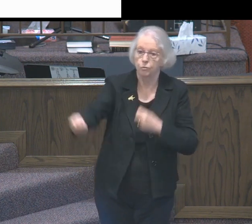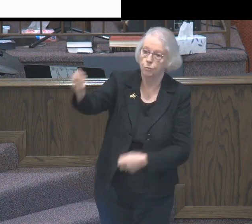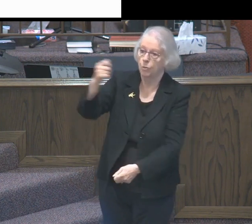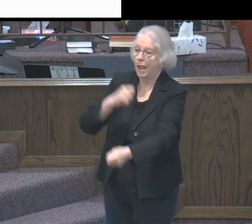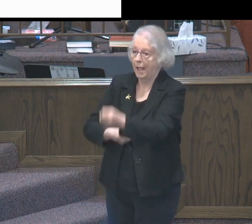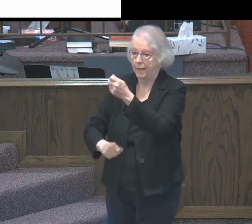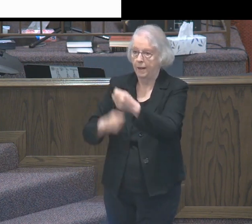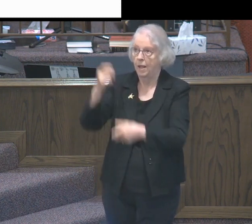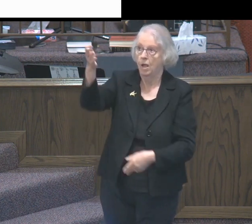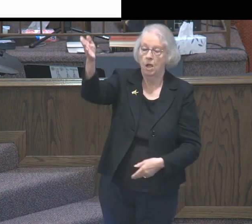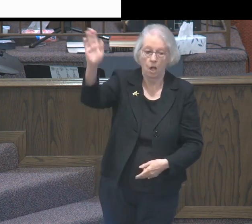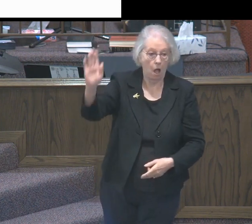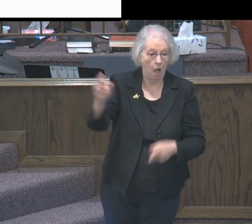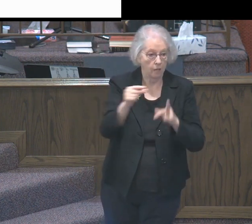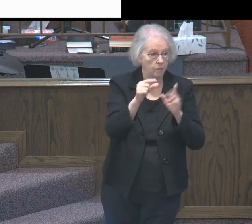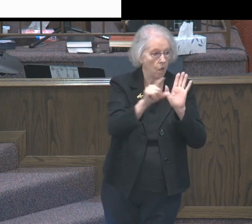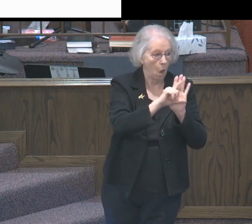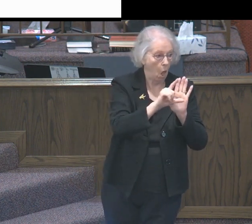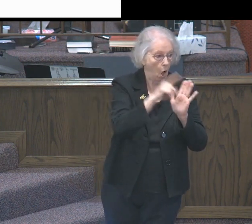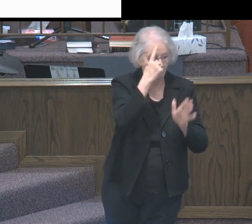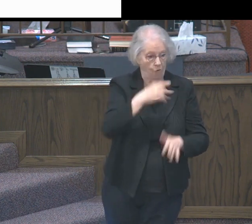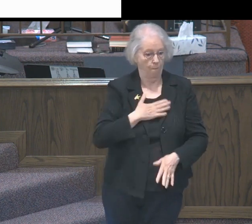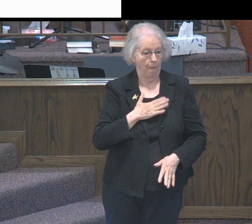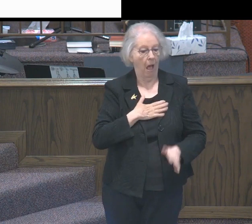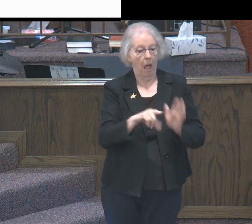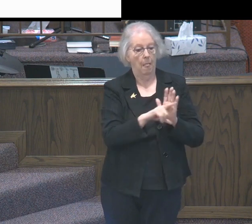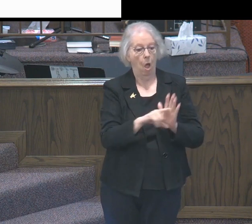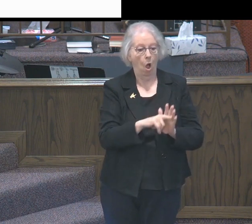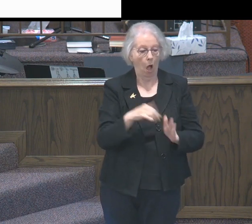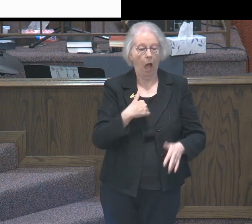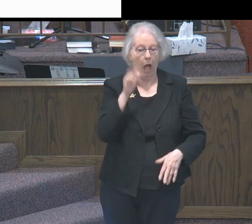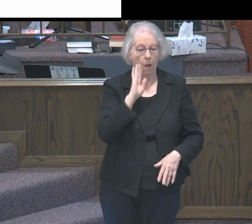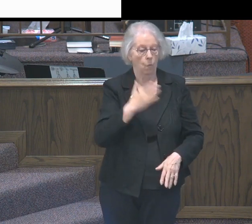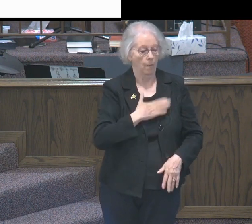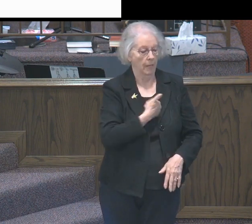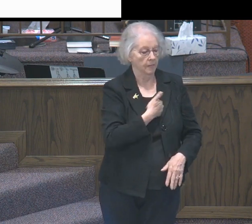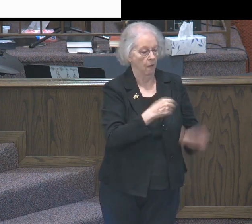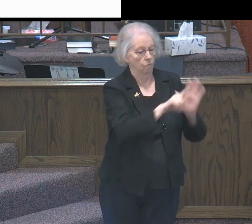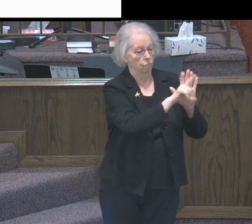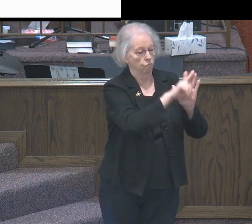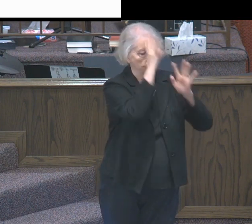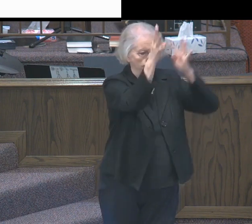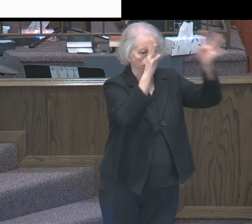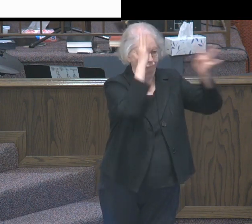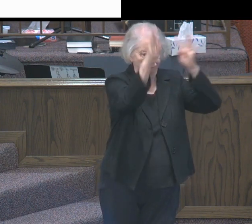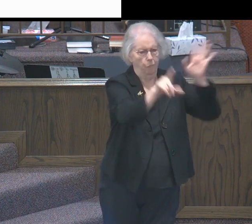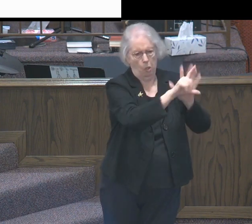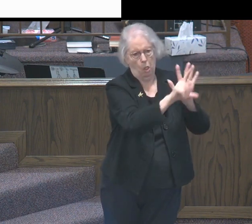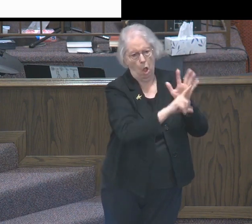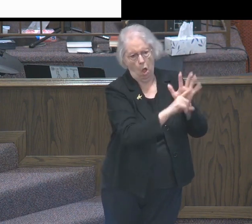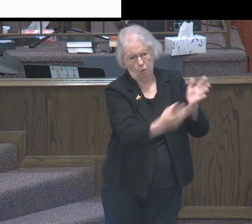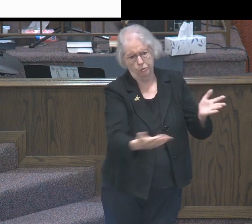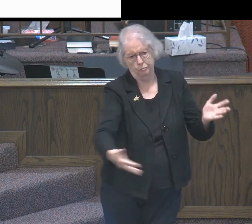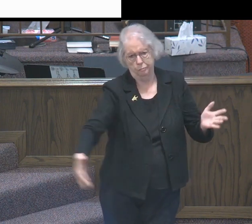in the kingdom of heaven. In other words, being very visible about being disobedient